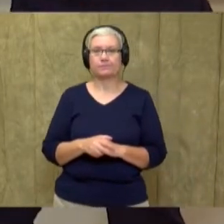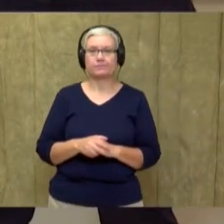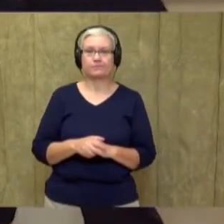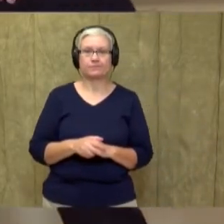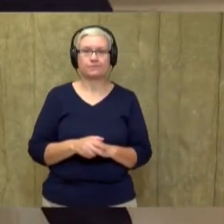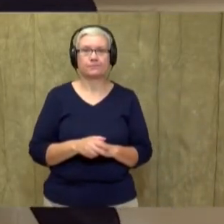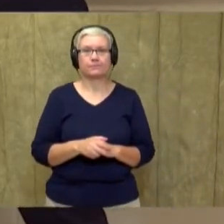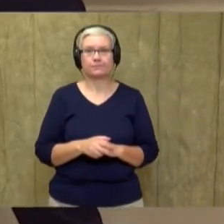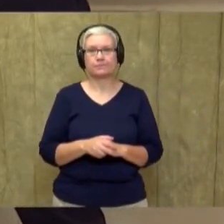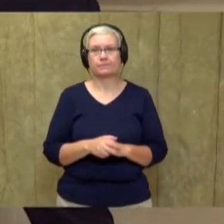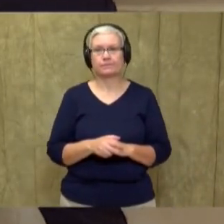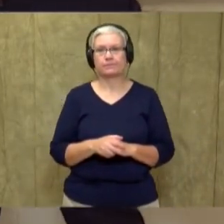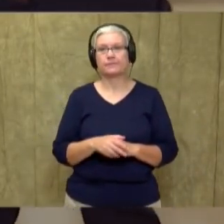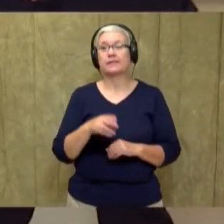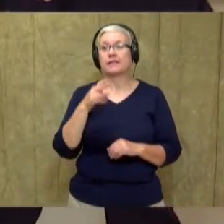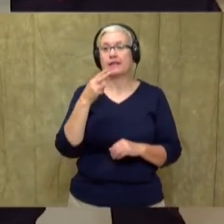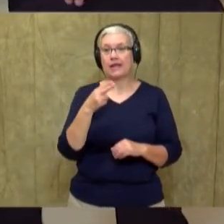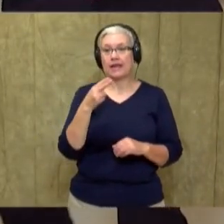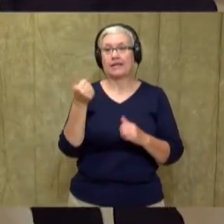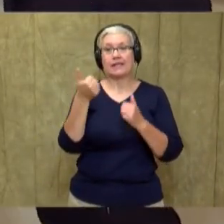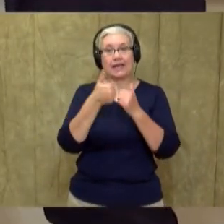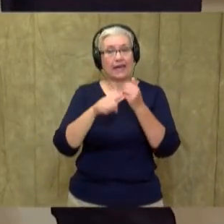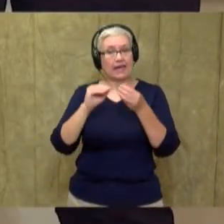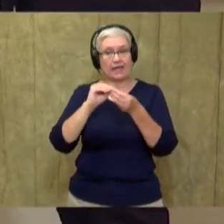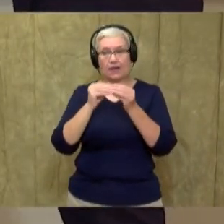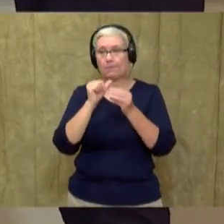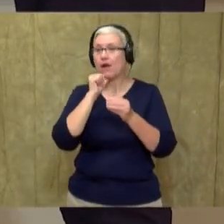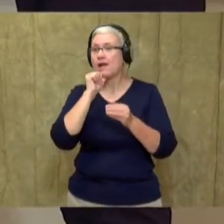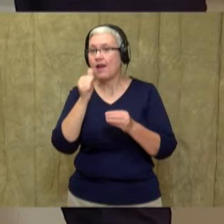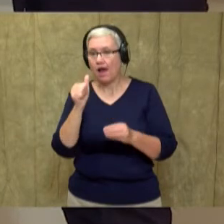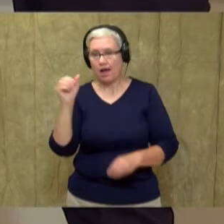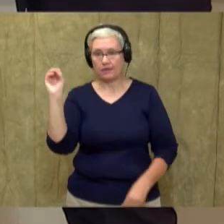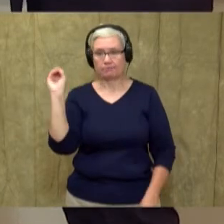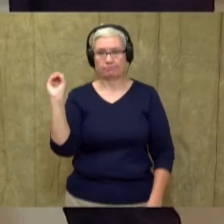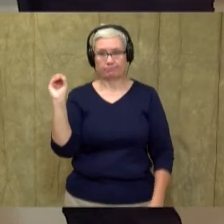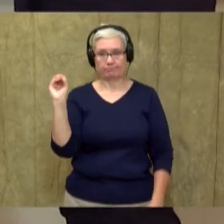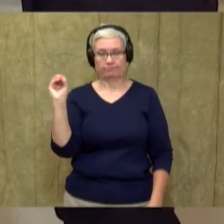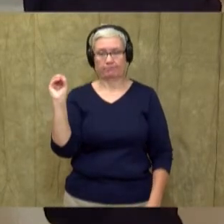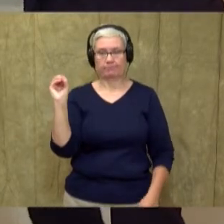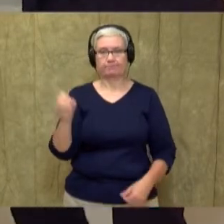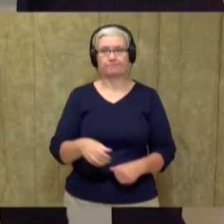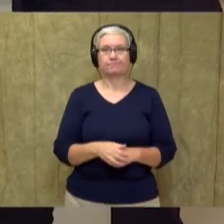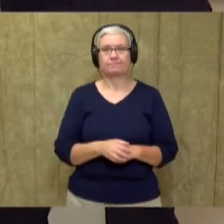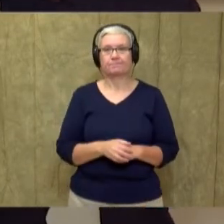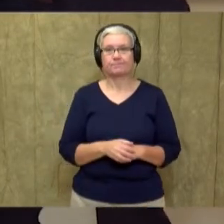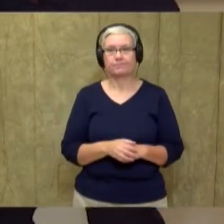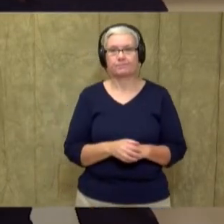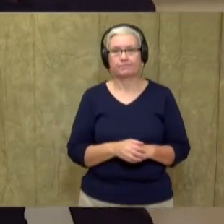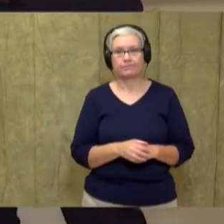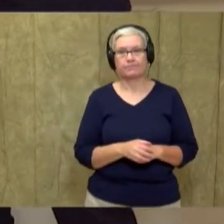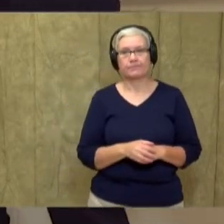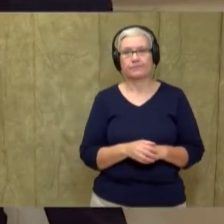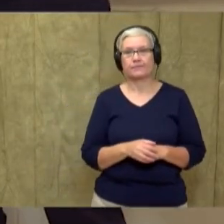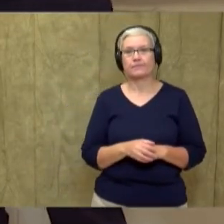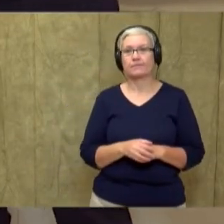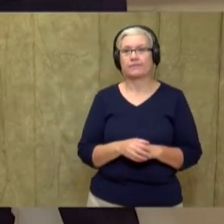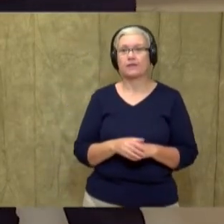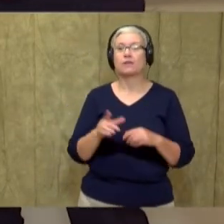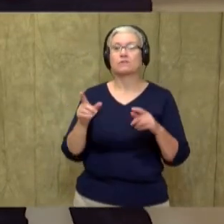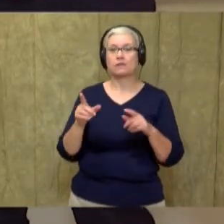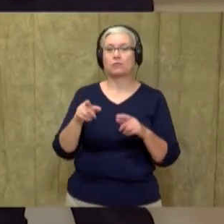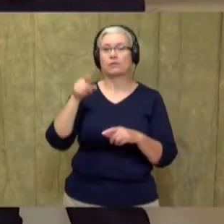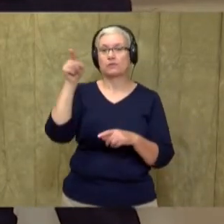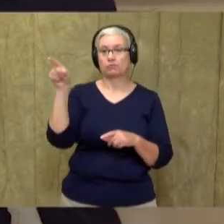squared. And h again is any number that's not equal to 0. So when we're talking about this, we're talking about a translation that is